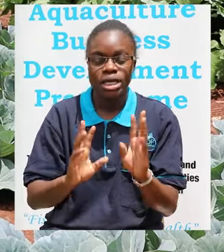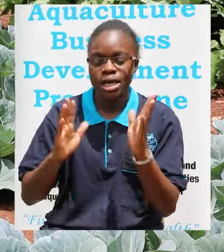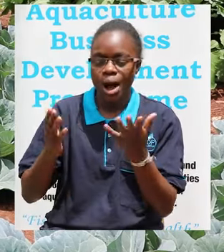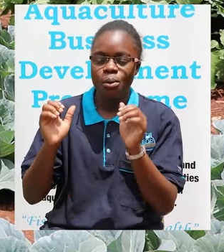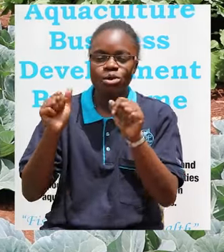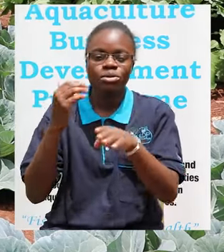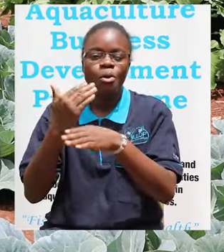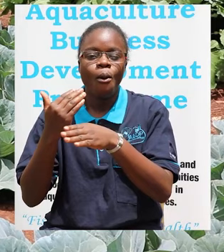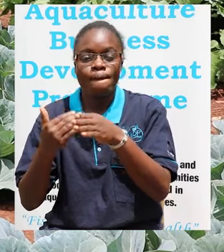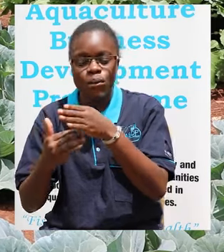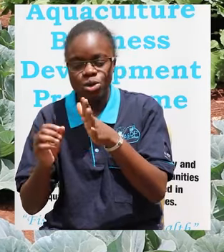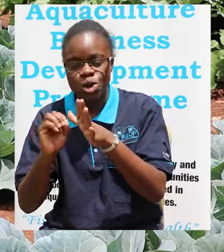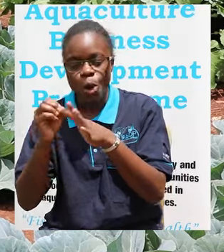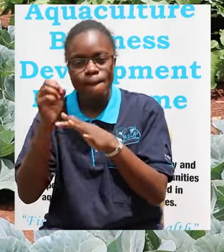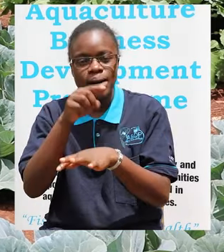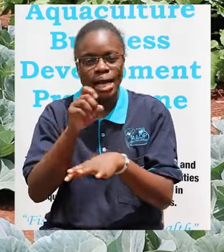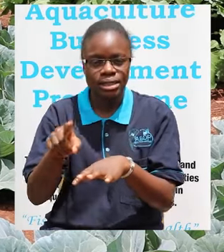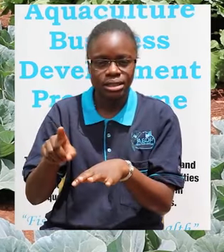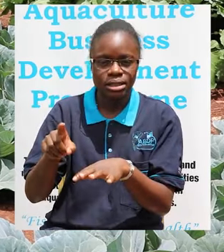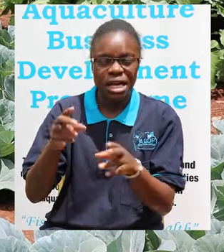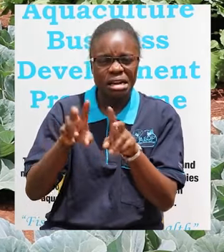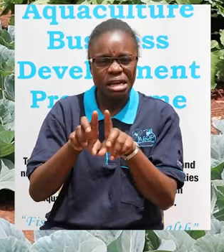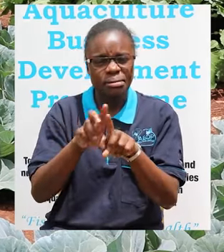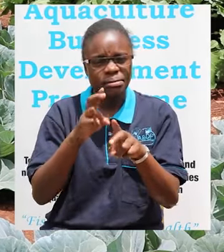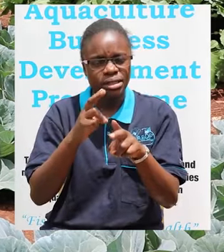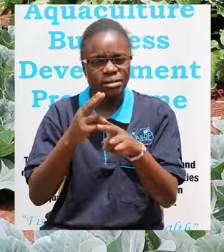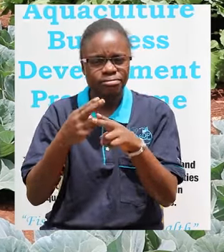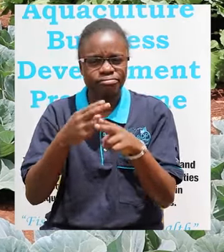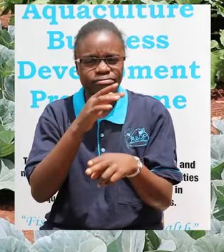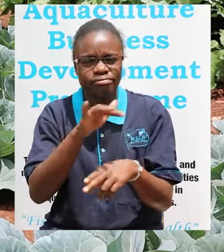establish a multi-story garden, you will need something to contain the soil.